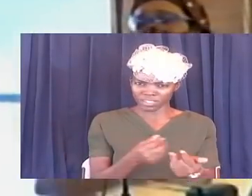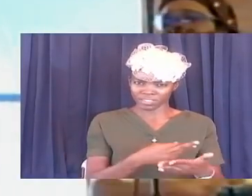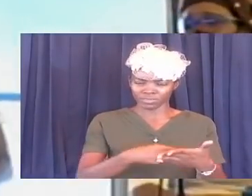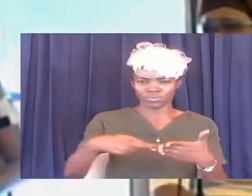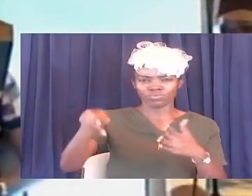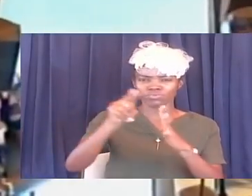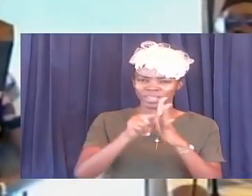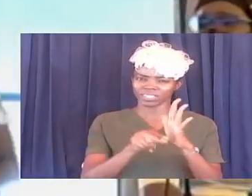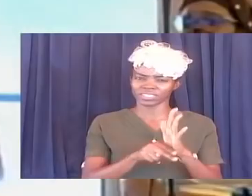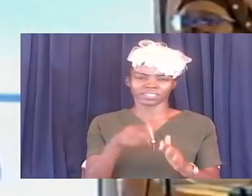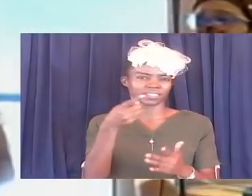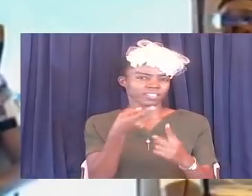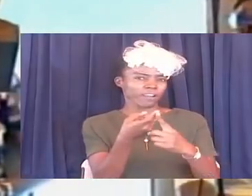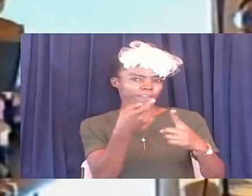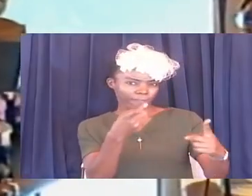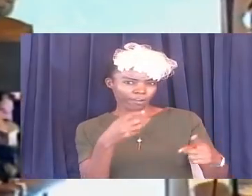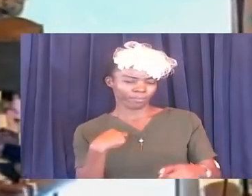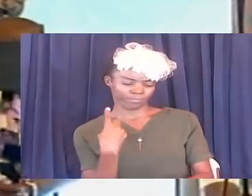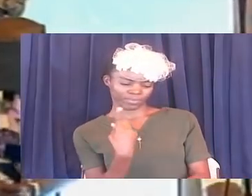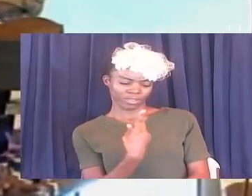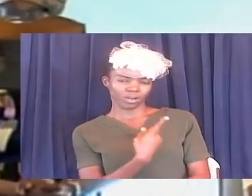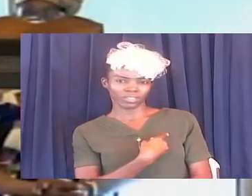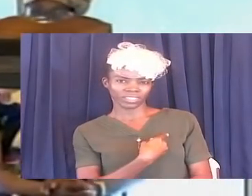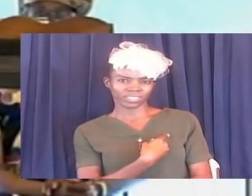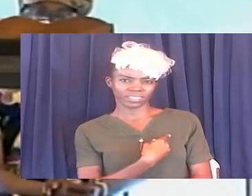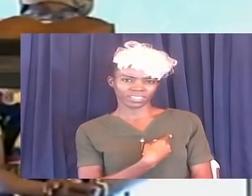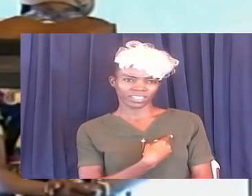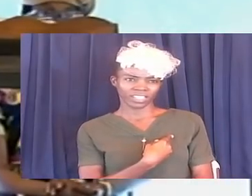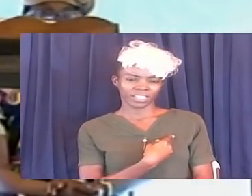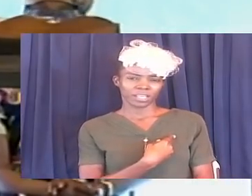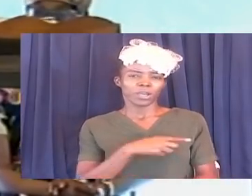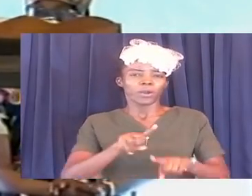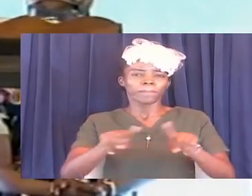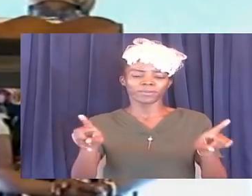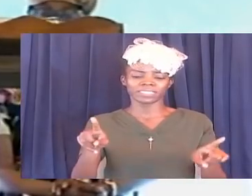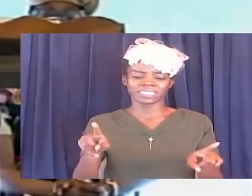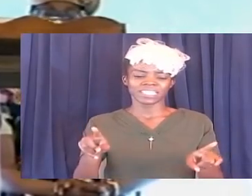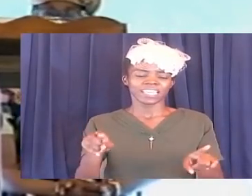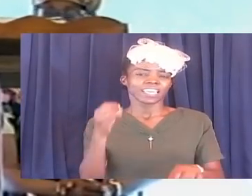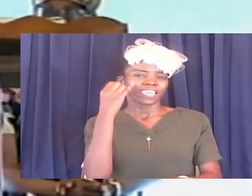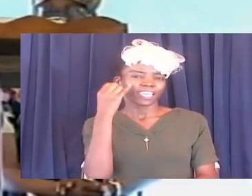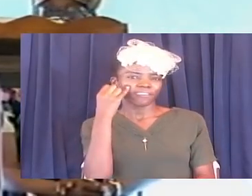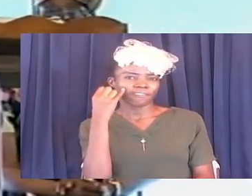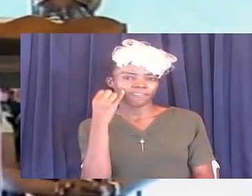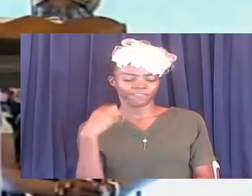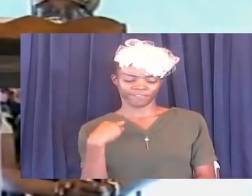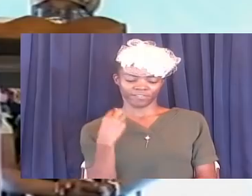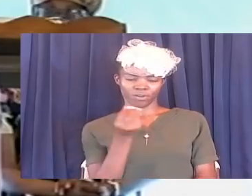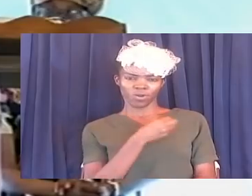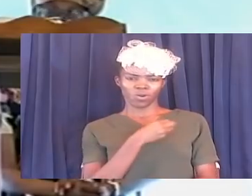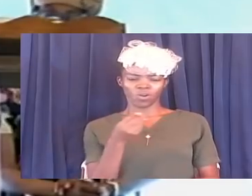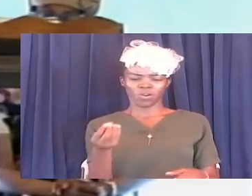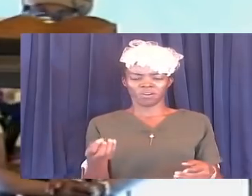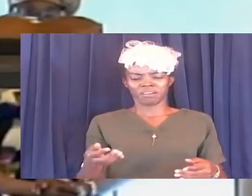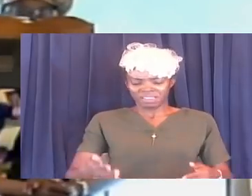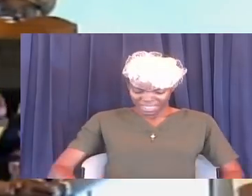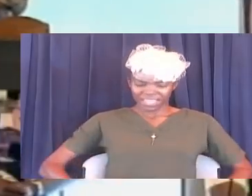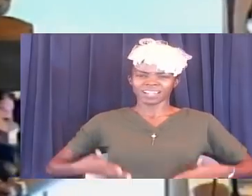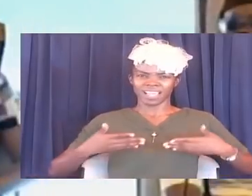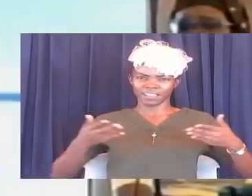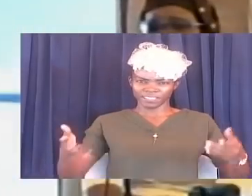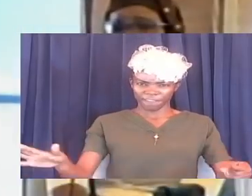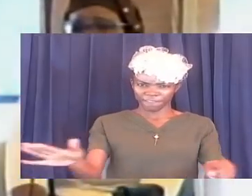when you press, hallelujah, I get an immediate response. Hallelujah. Bleed out the